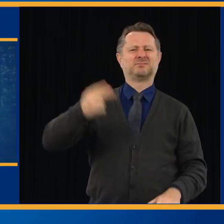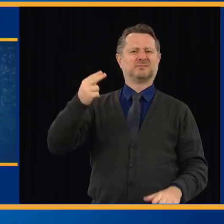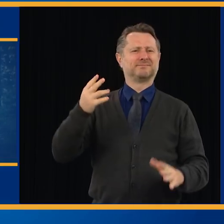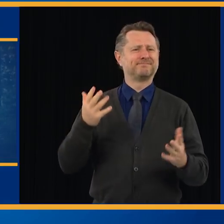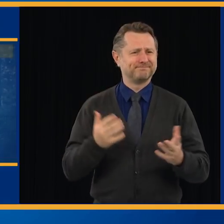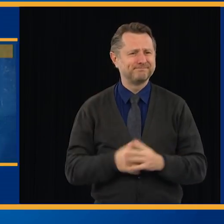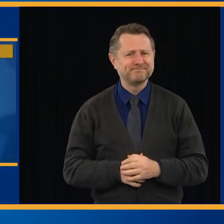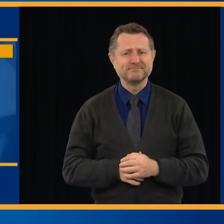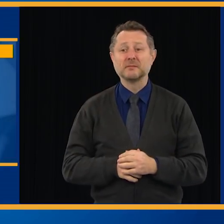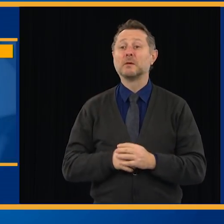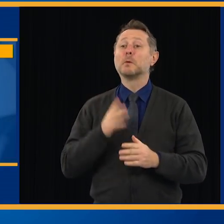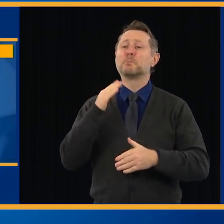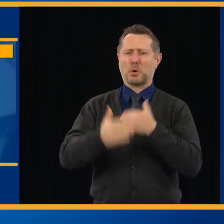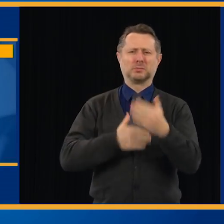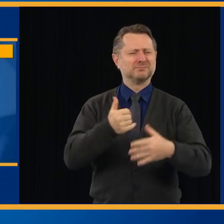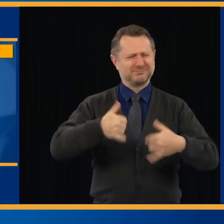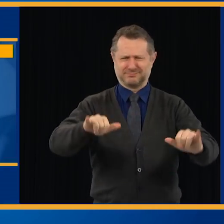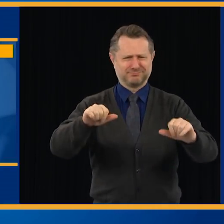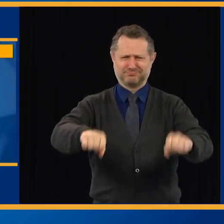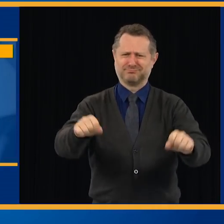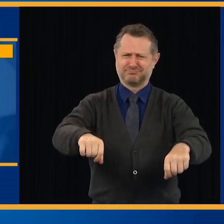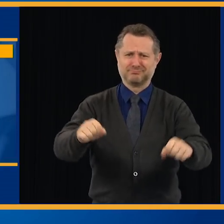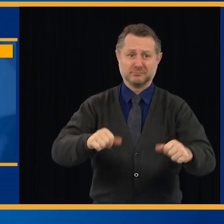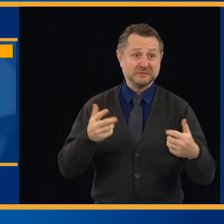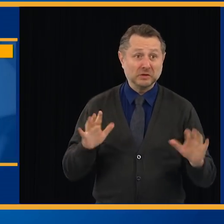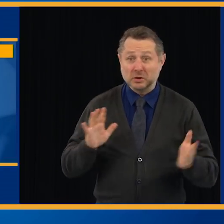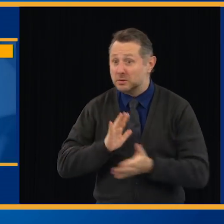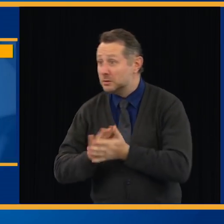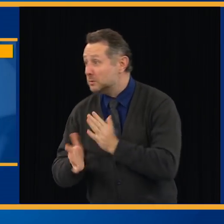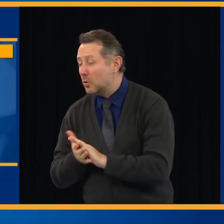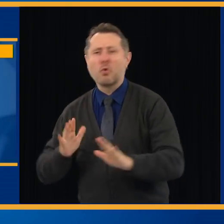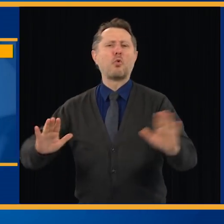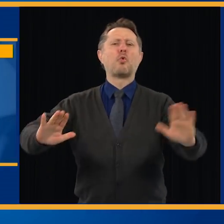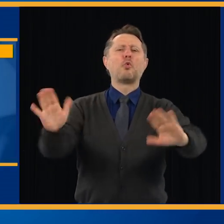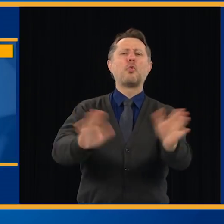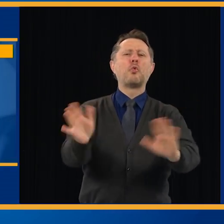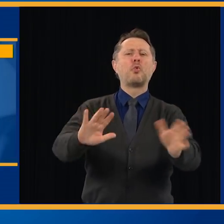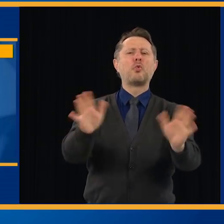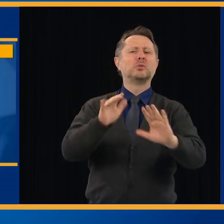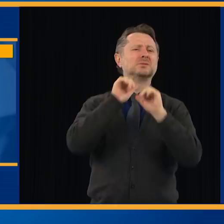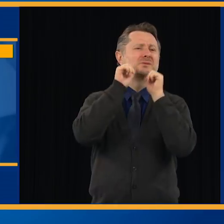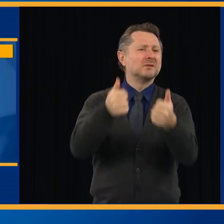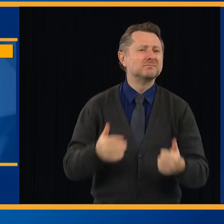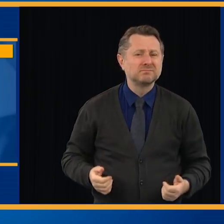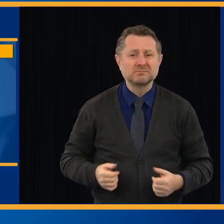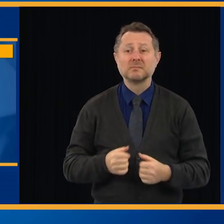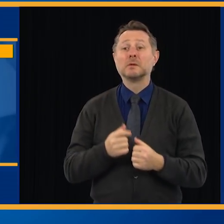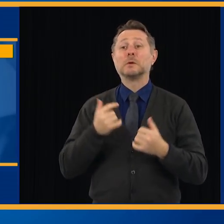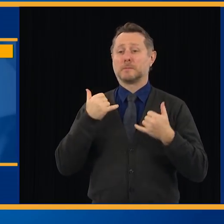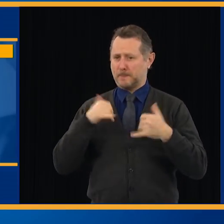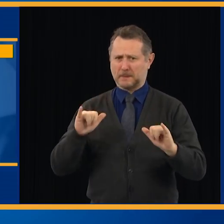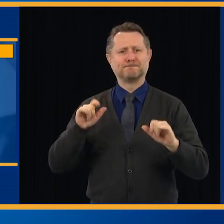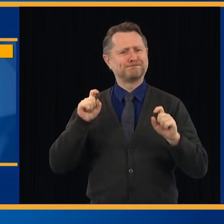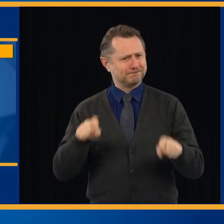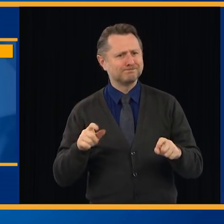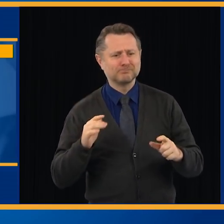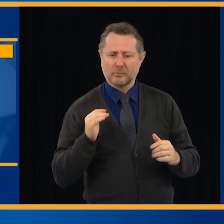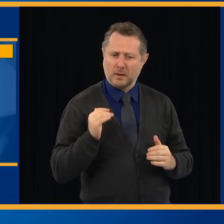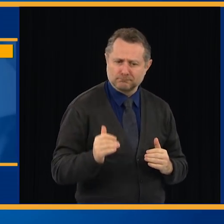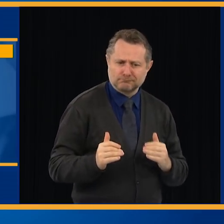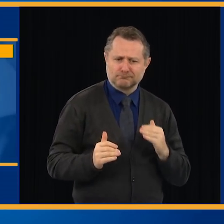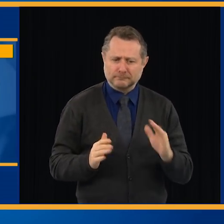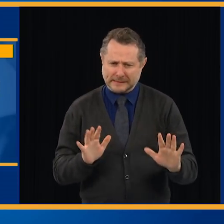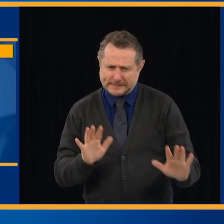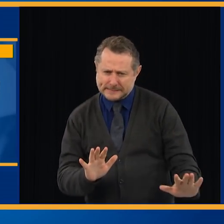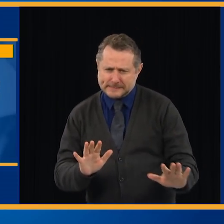that's for sure, but we're not out of the woods yet. And we're proceeding with caution. And there are caution signs out there that we should